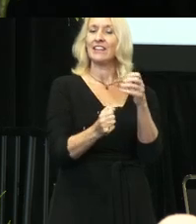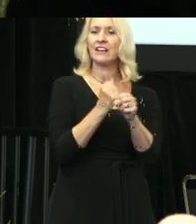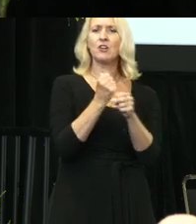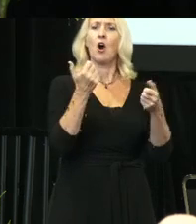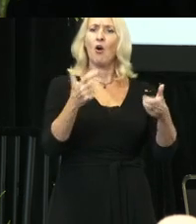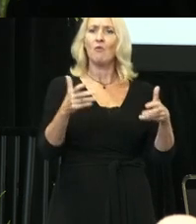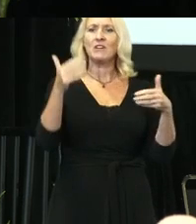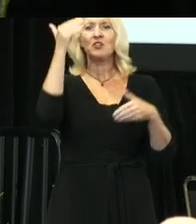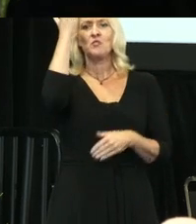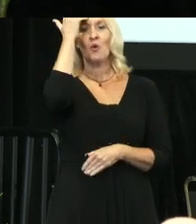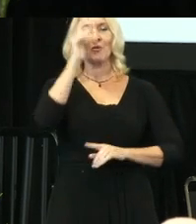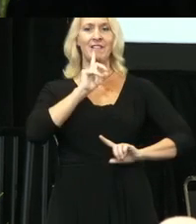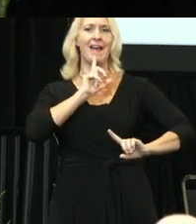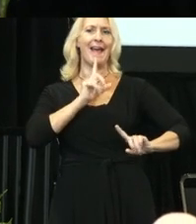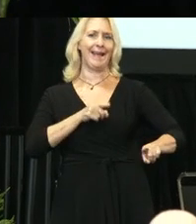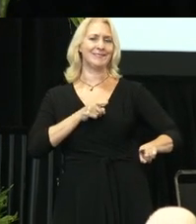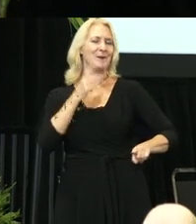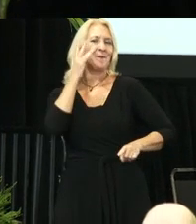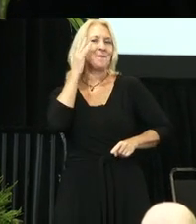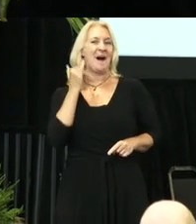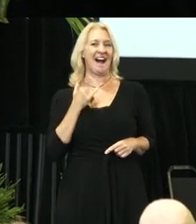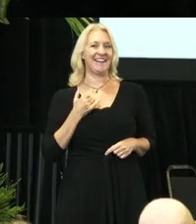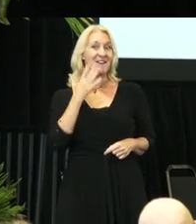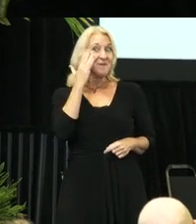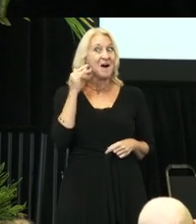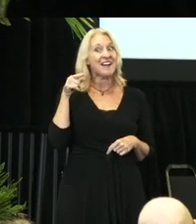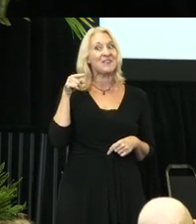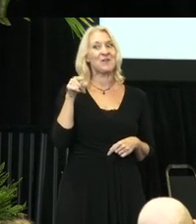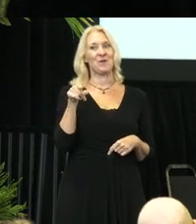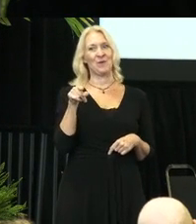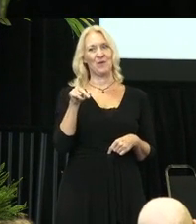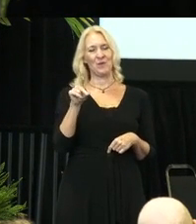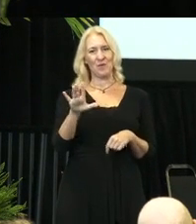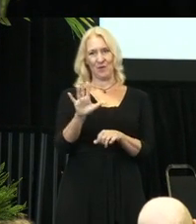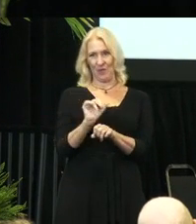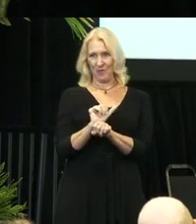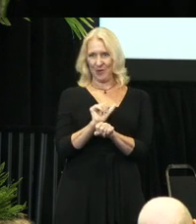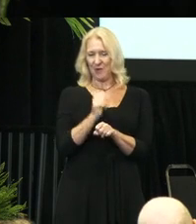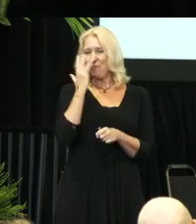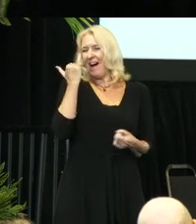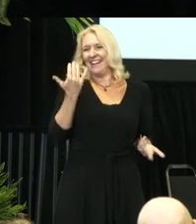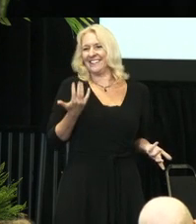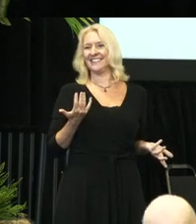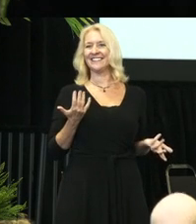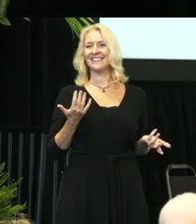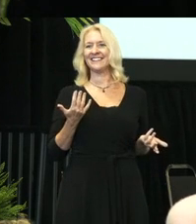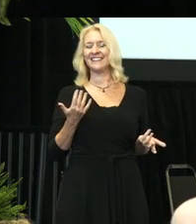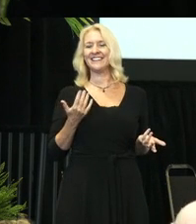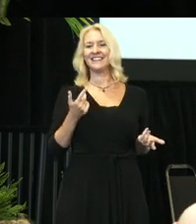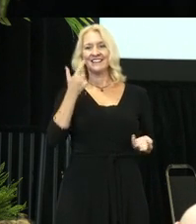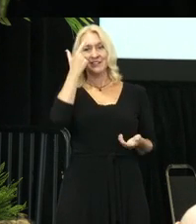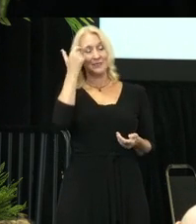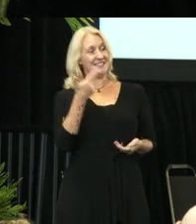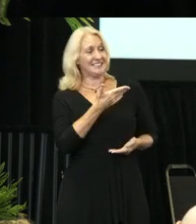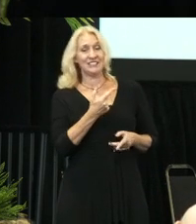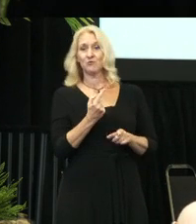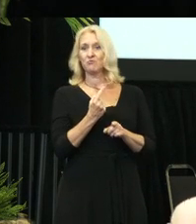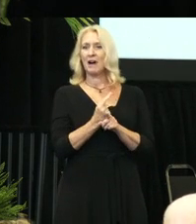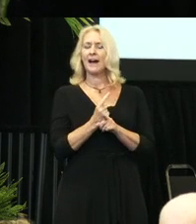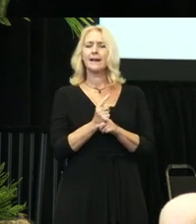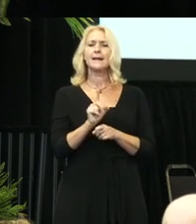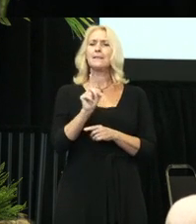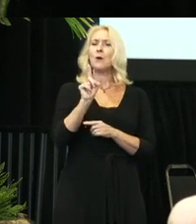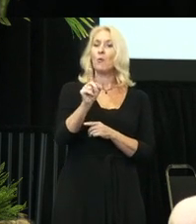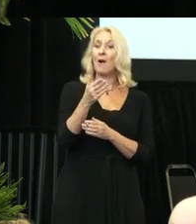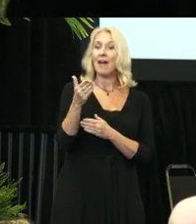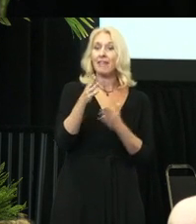that question in mind. Why do you do what you do? Because Ralston is exactly right. The one thing